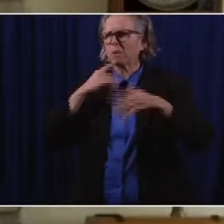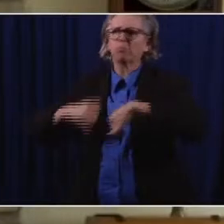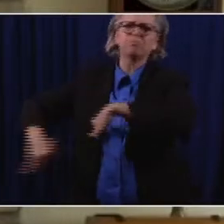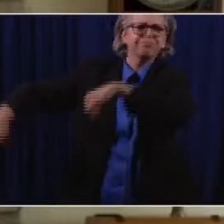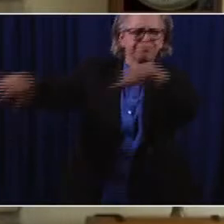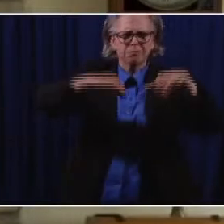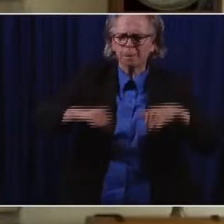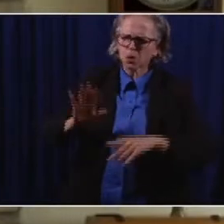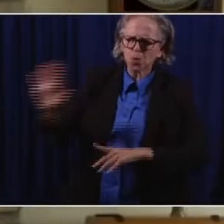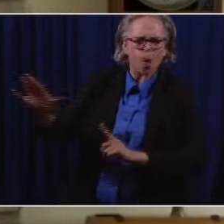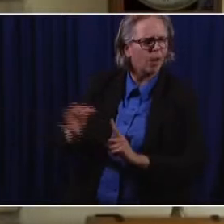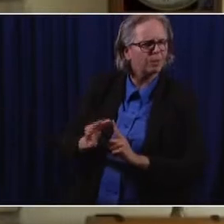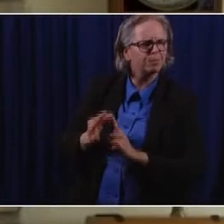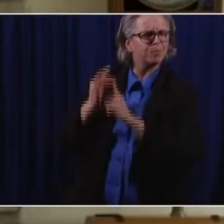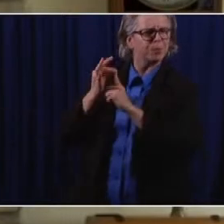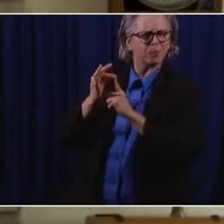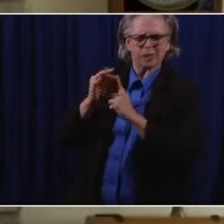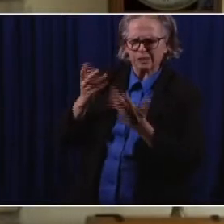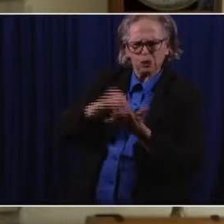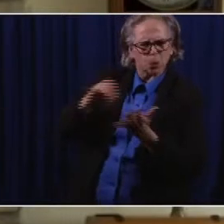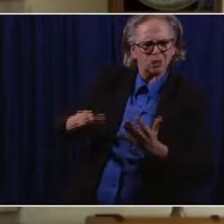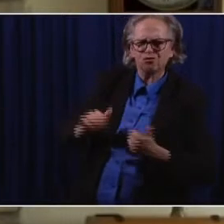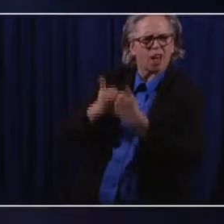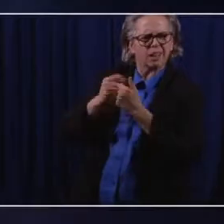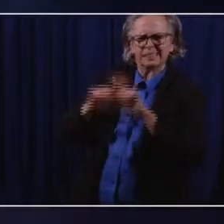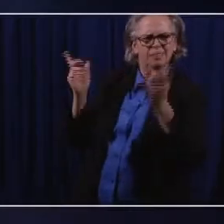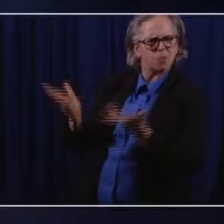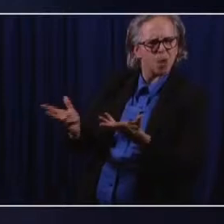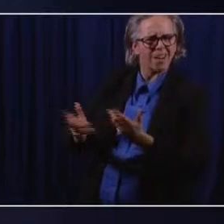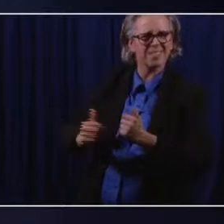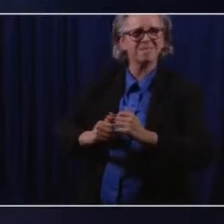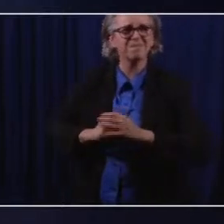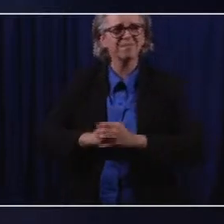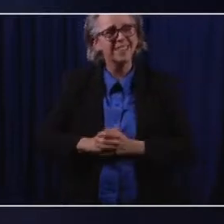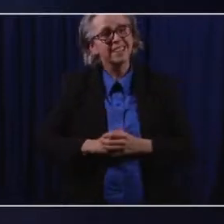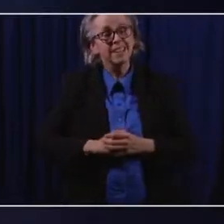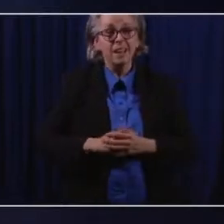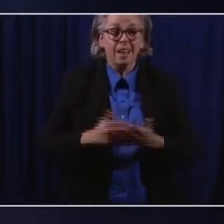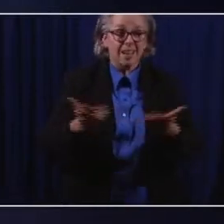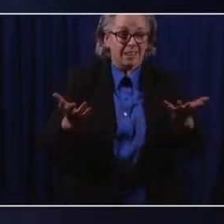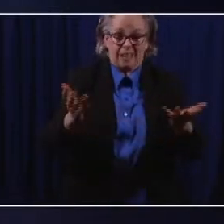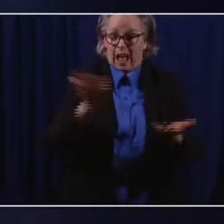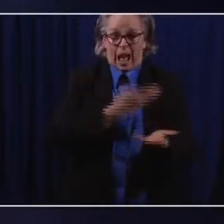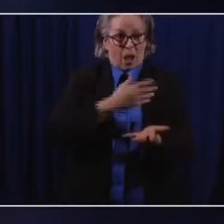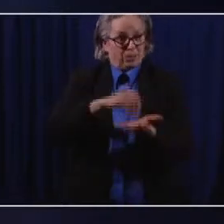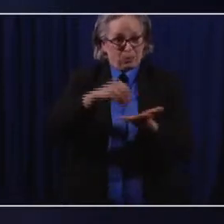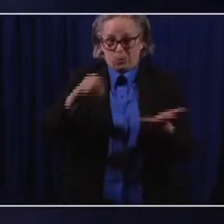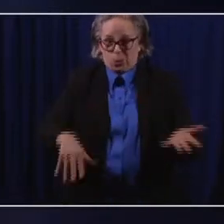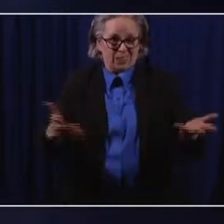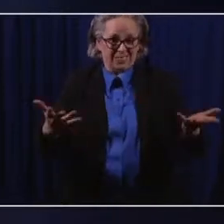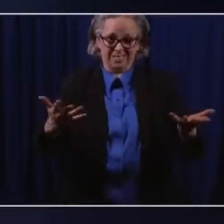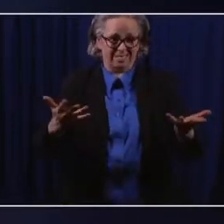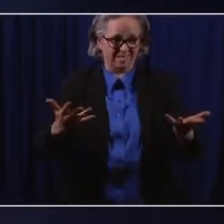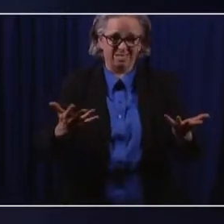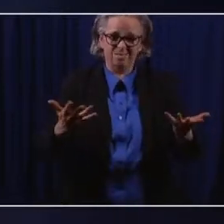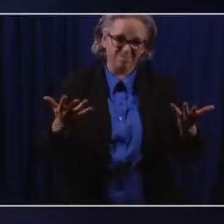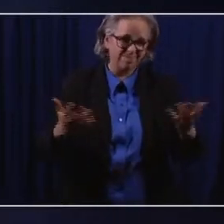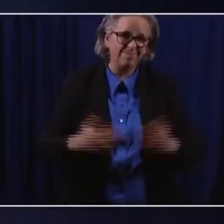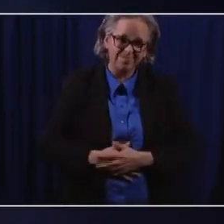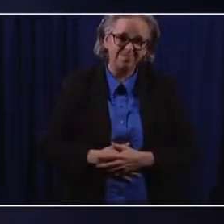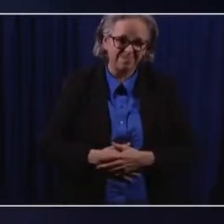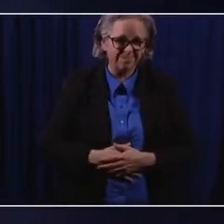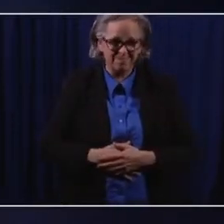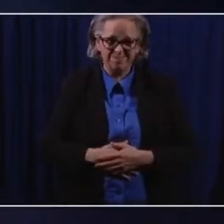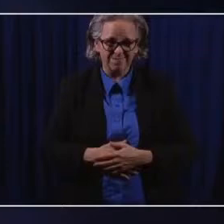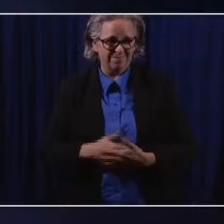facing, what's Sure. unique? So our students the students that we serve are in our school